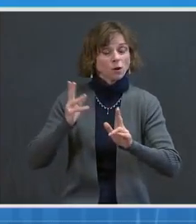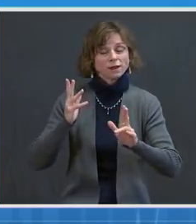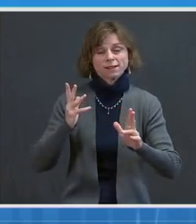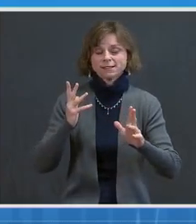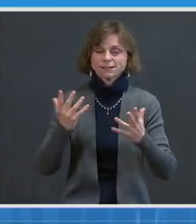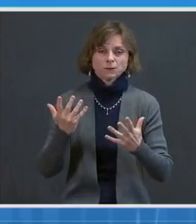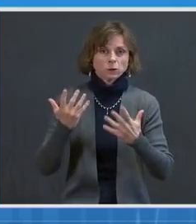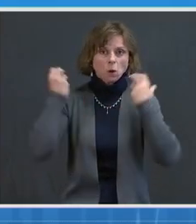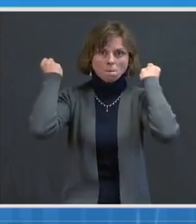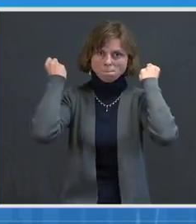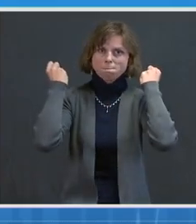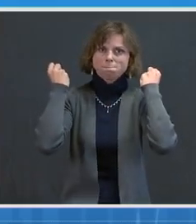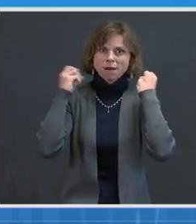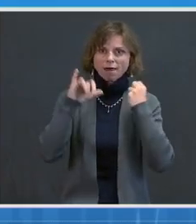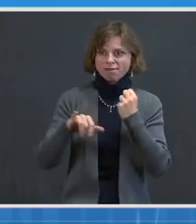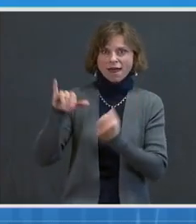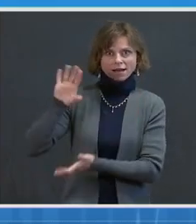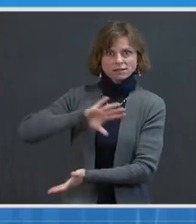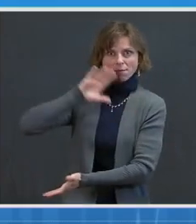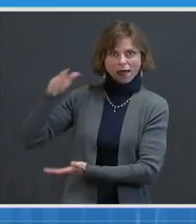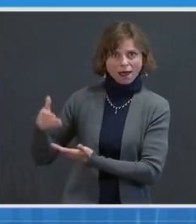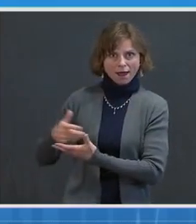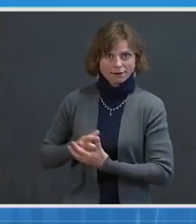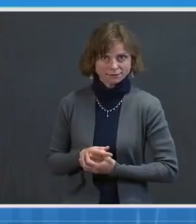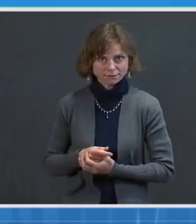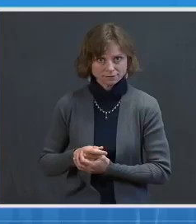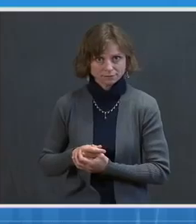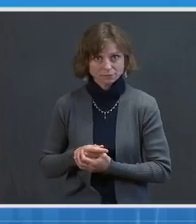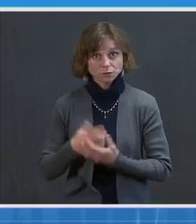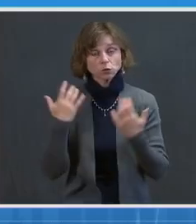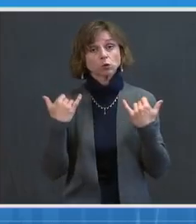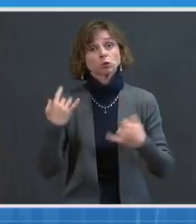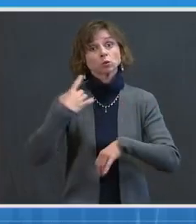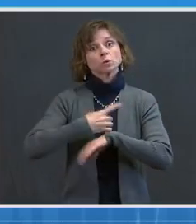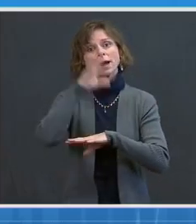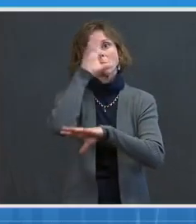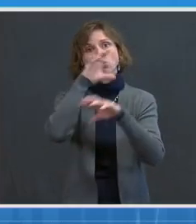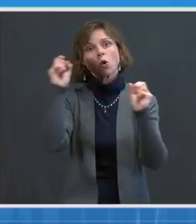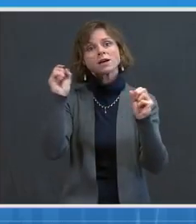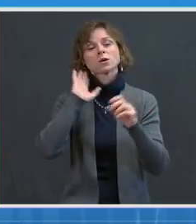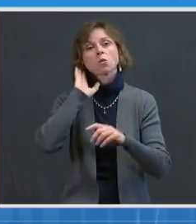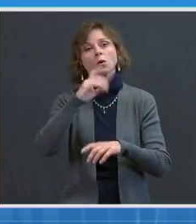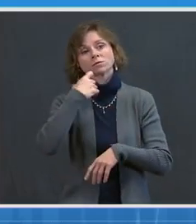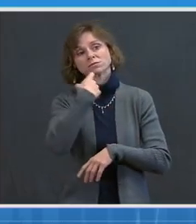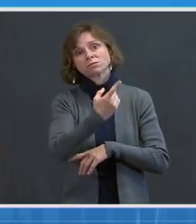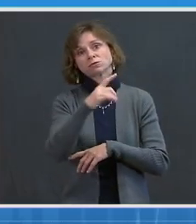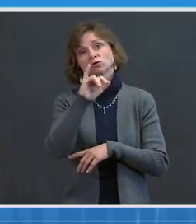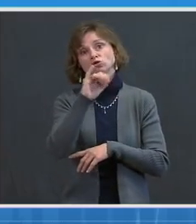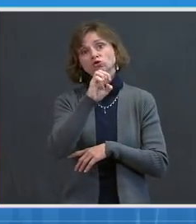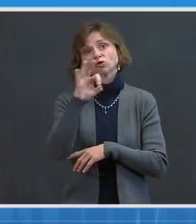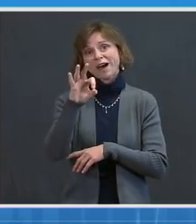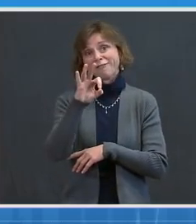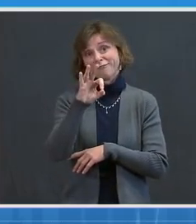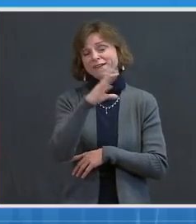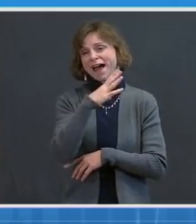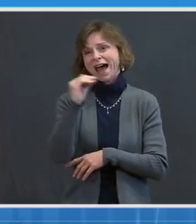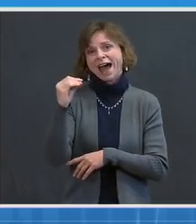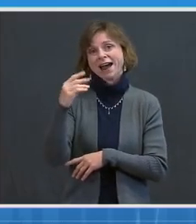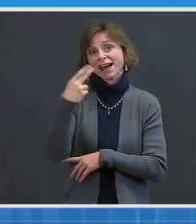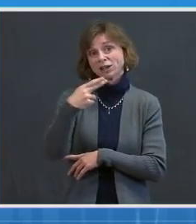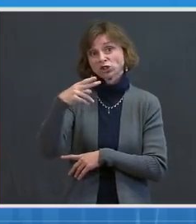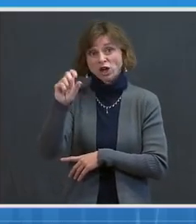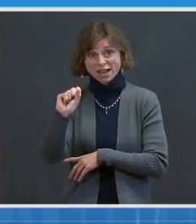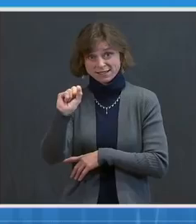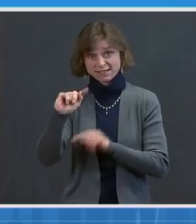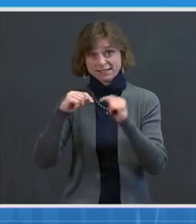Today, President Biden will direct Jeff and the Health and Human Services team to procure an additional 100 million doses